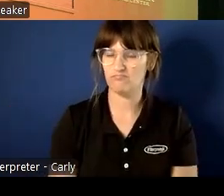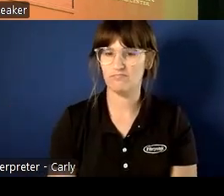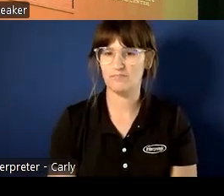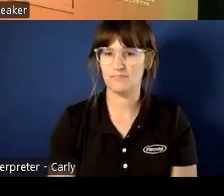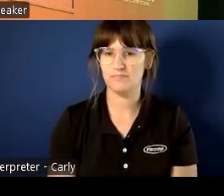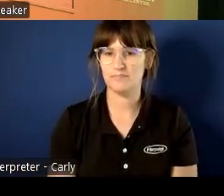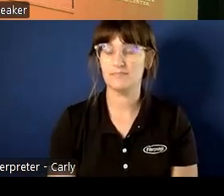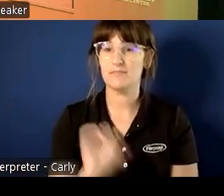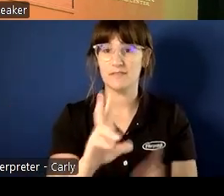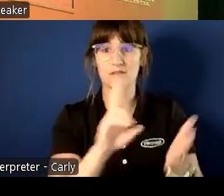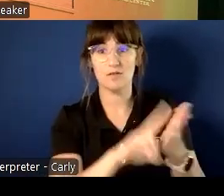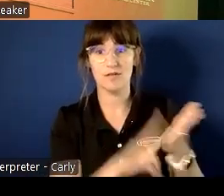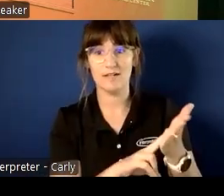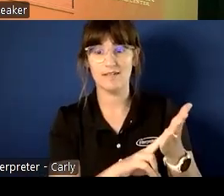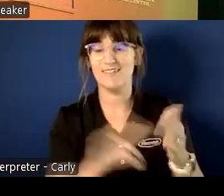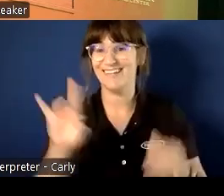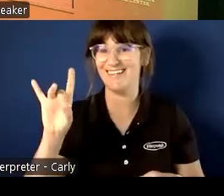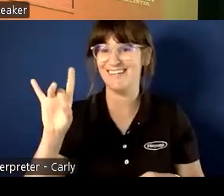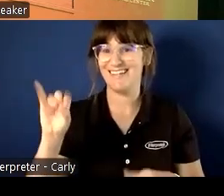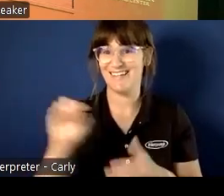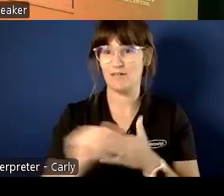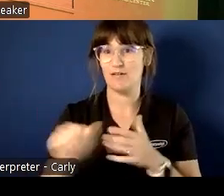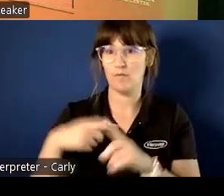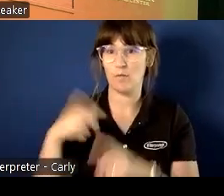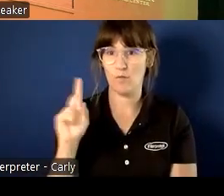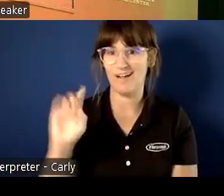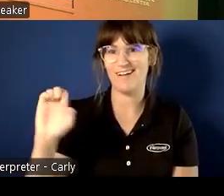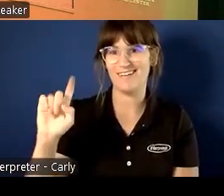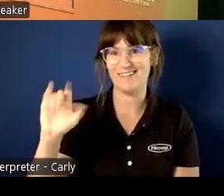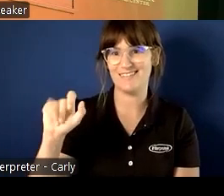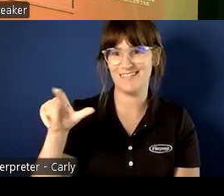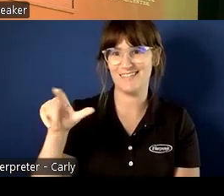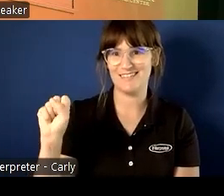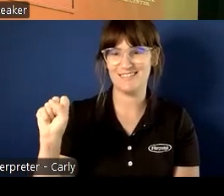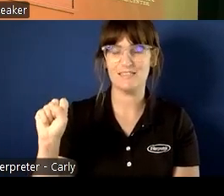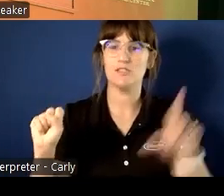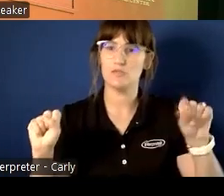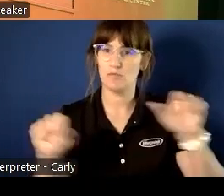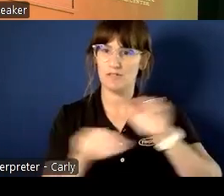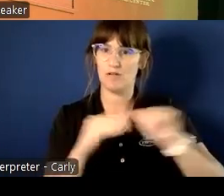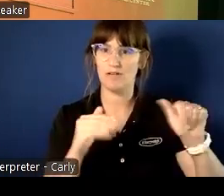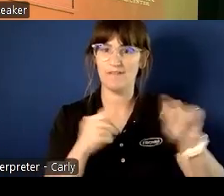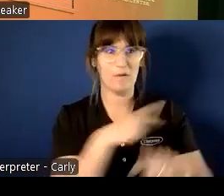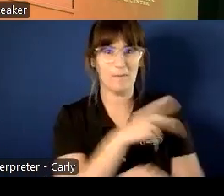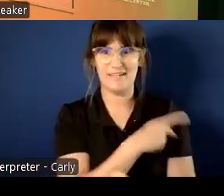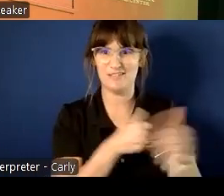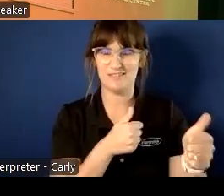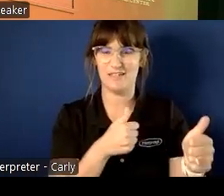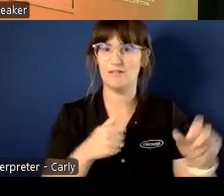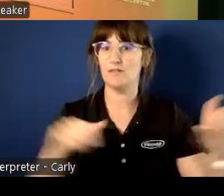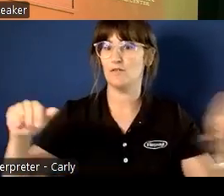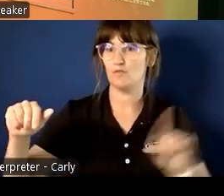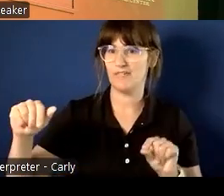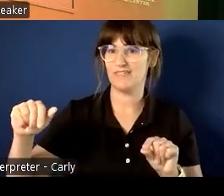the contract, $80 comes from Excellus, $20, you go out there and collect from the patient yourself